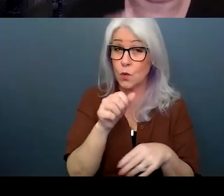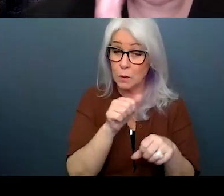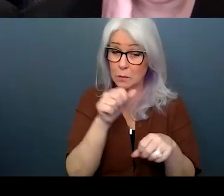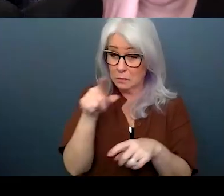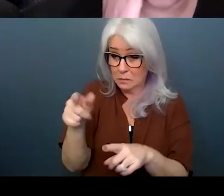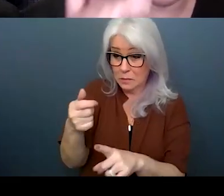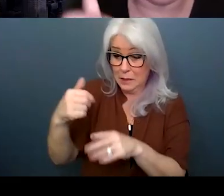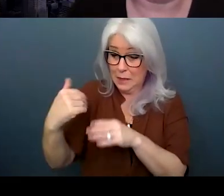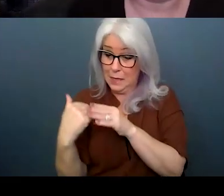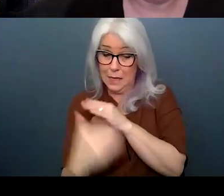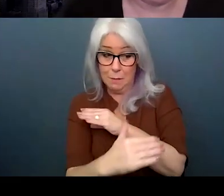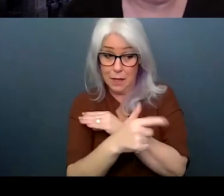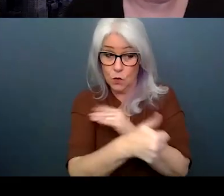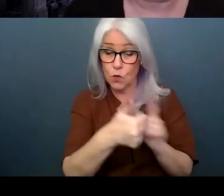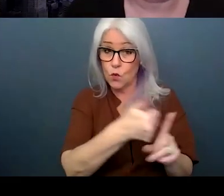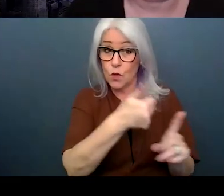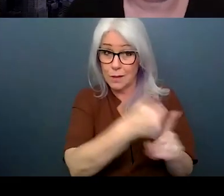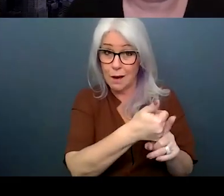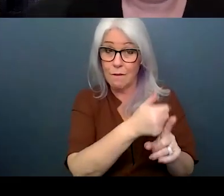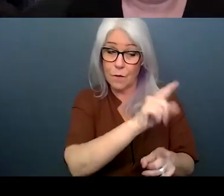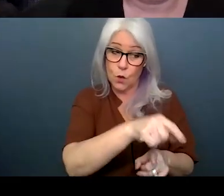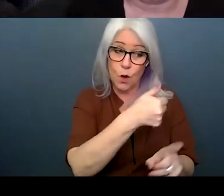yourself, which is also helpful.